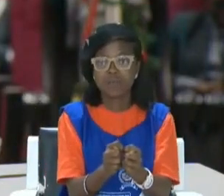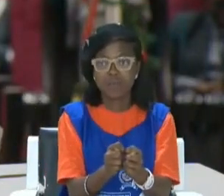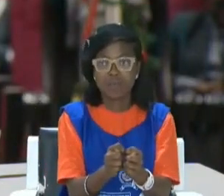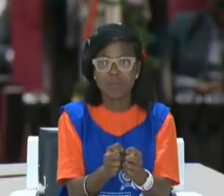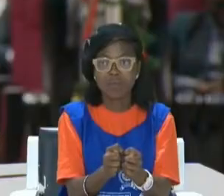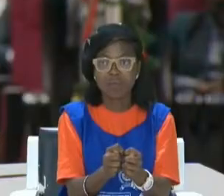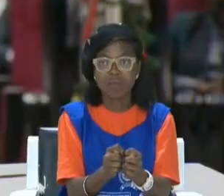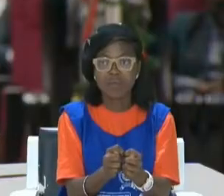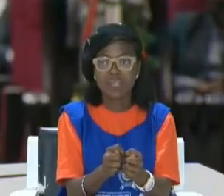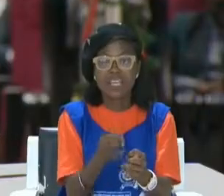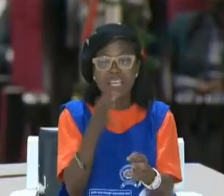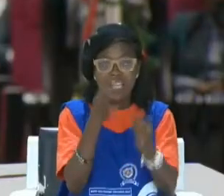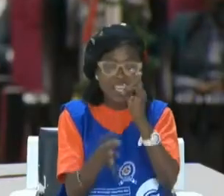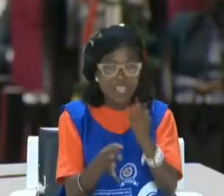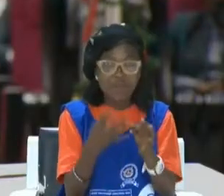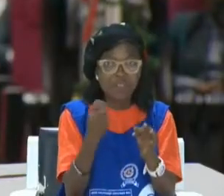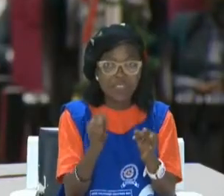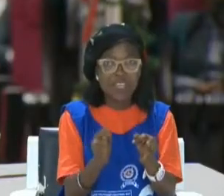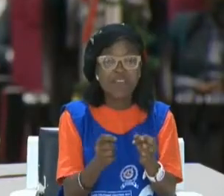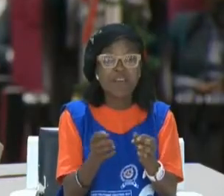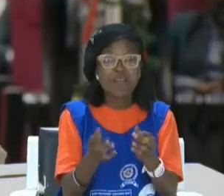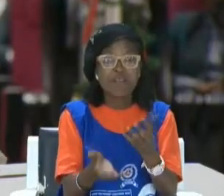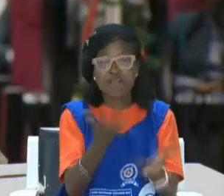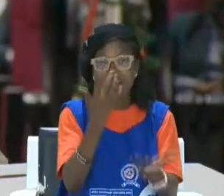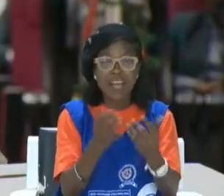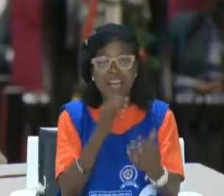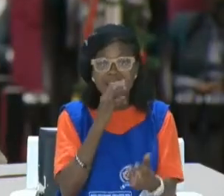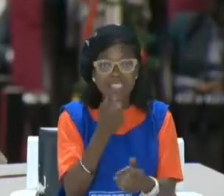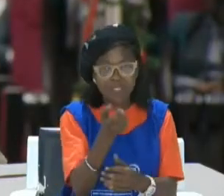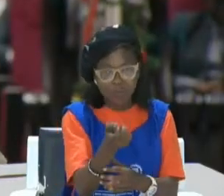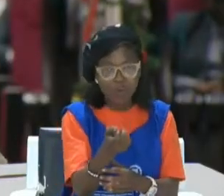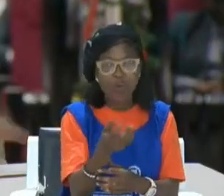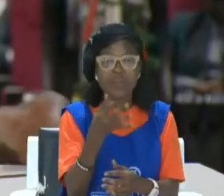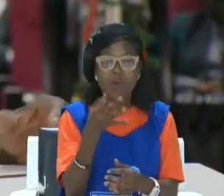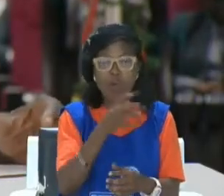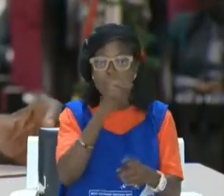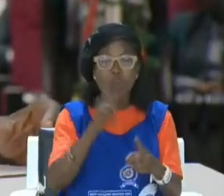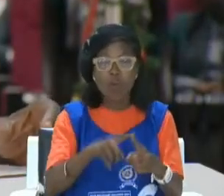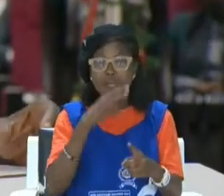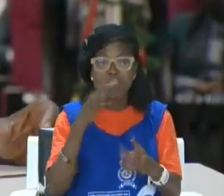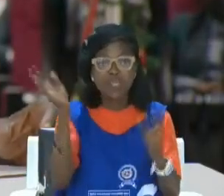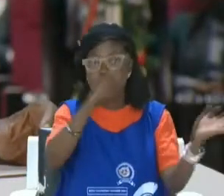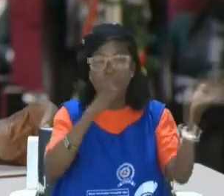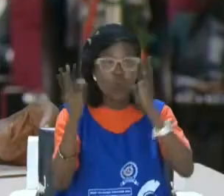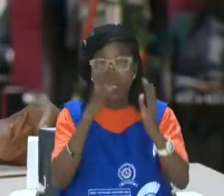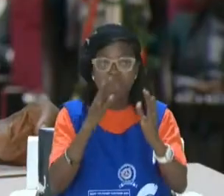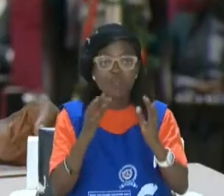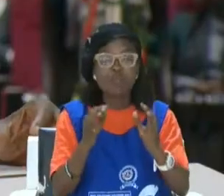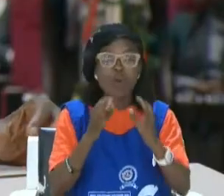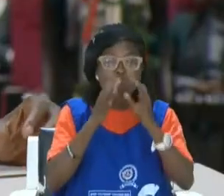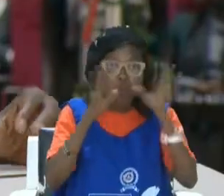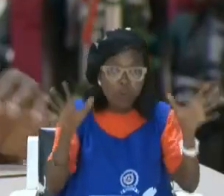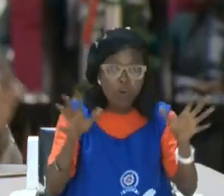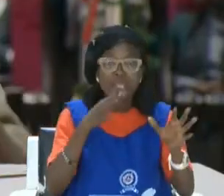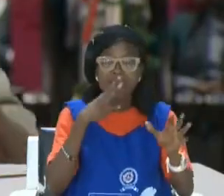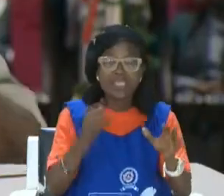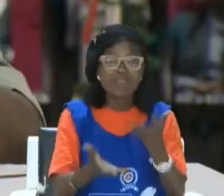If the fire is small and the wind blows, the fire becomes big.